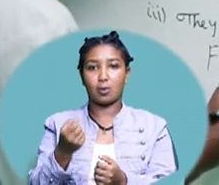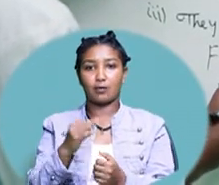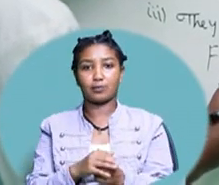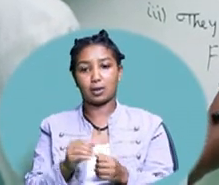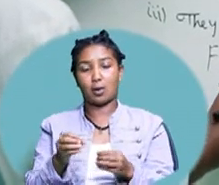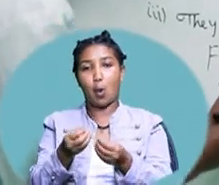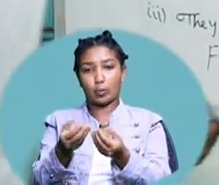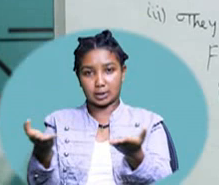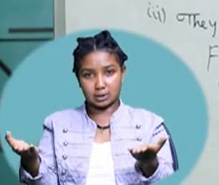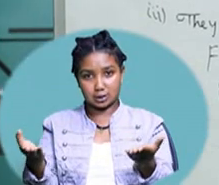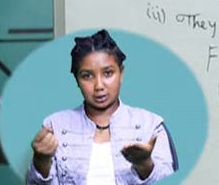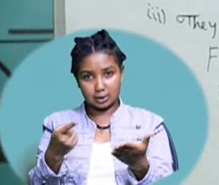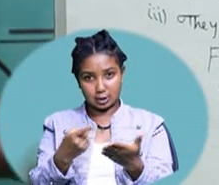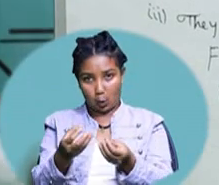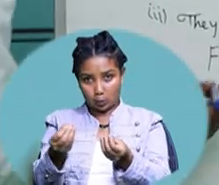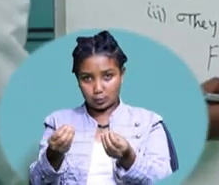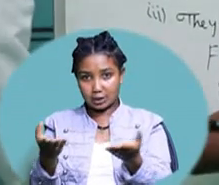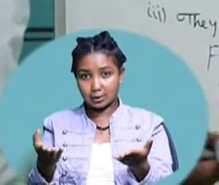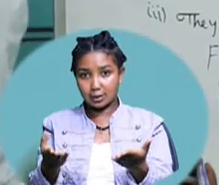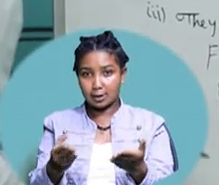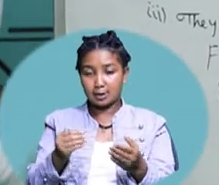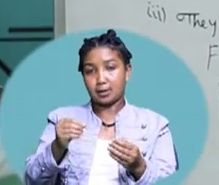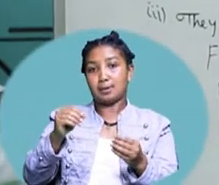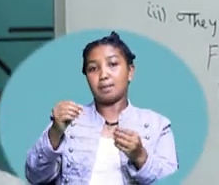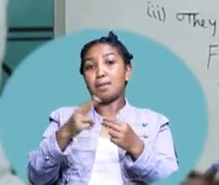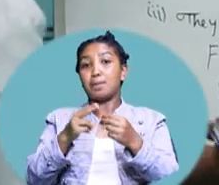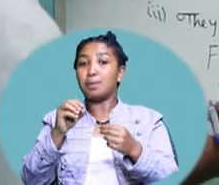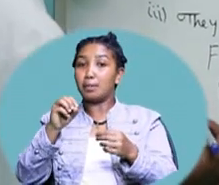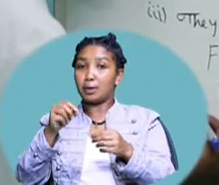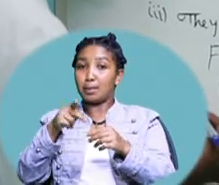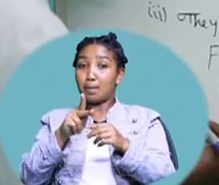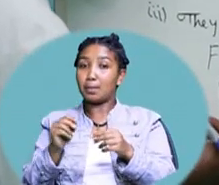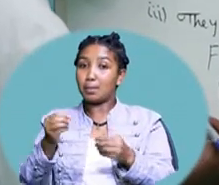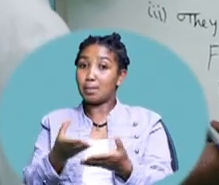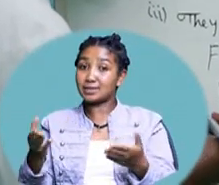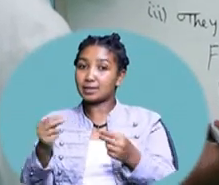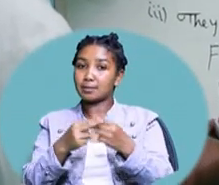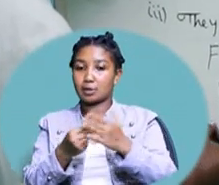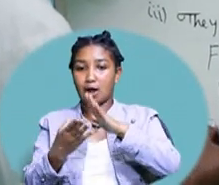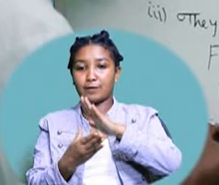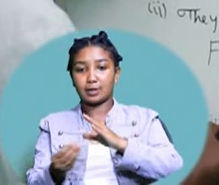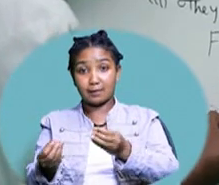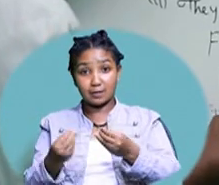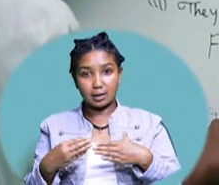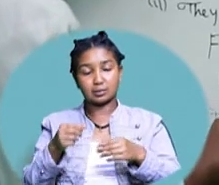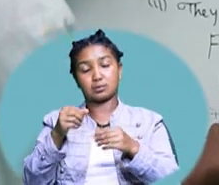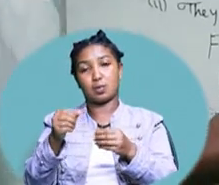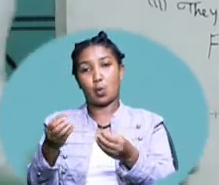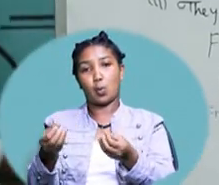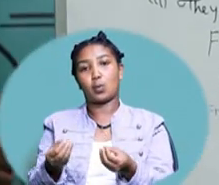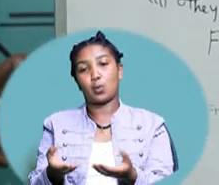of the object. This is the object. Mass times gravity gives us weight. Mass